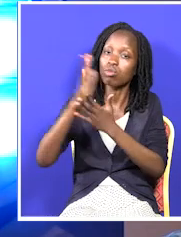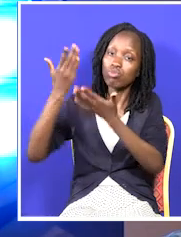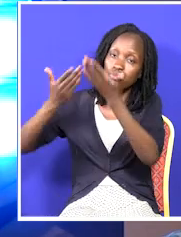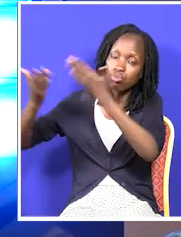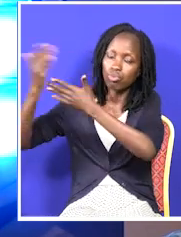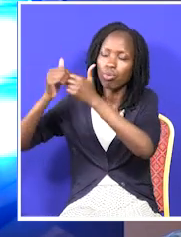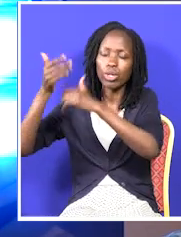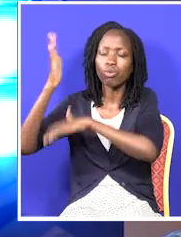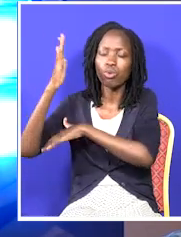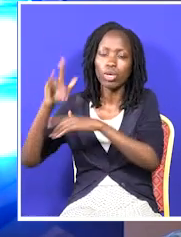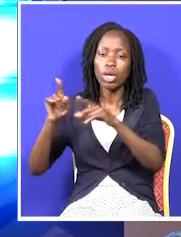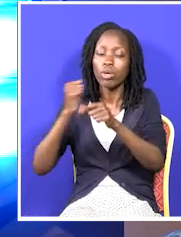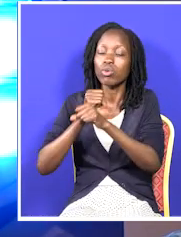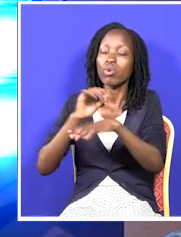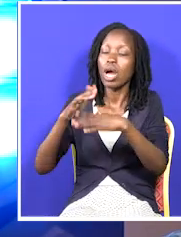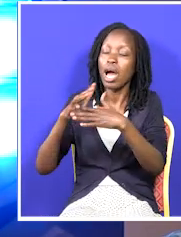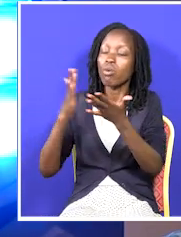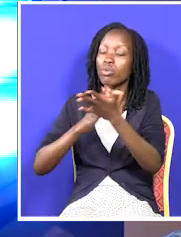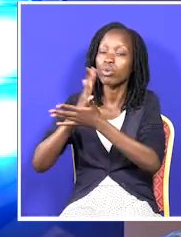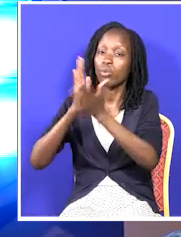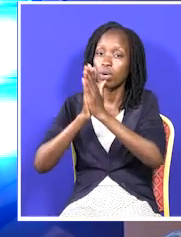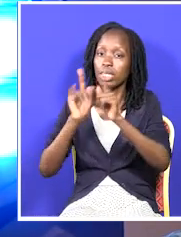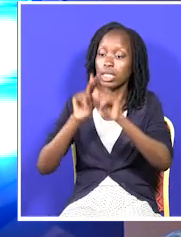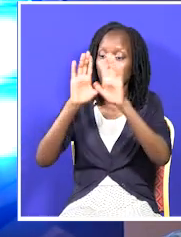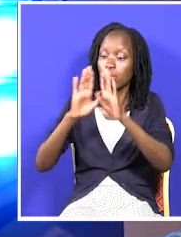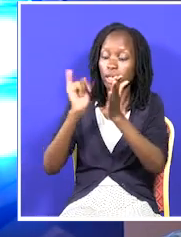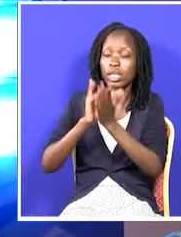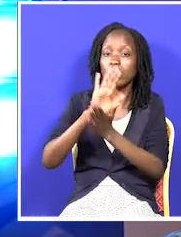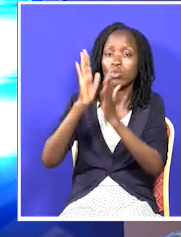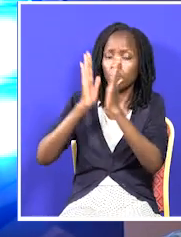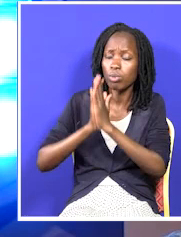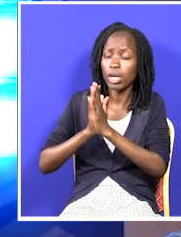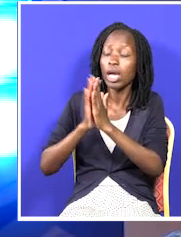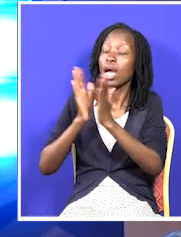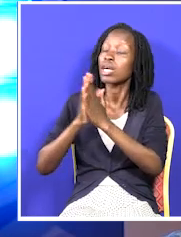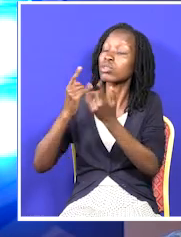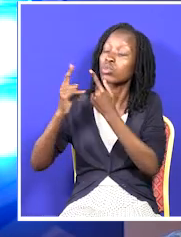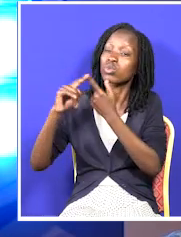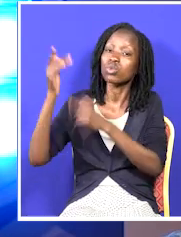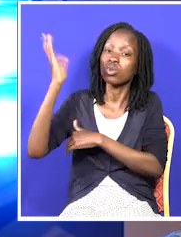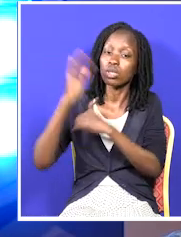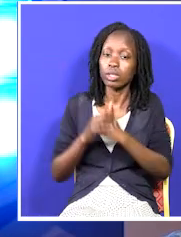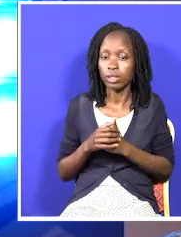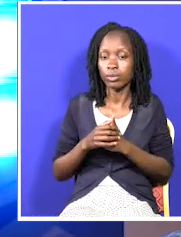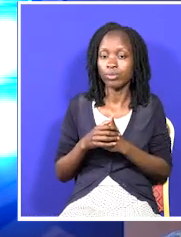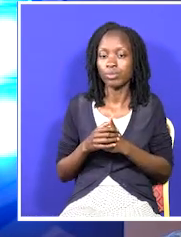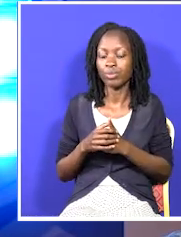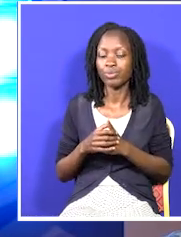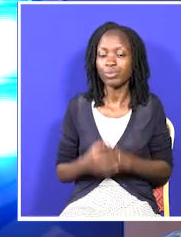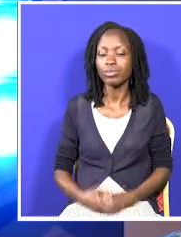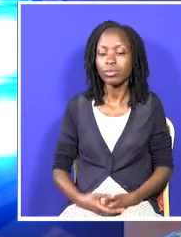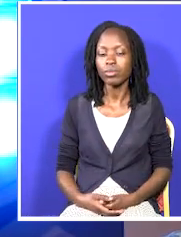him. And we do this through prayer. So it is important that you pray. It is important that you talk to God. And